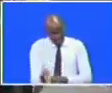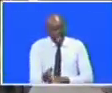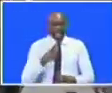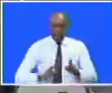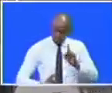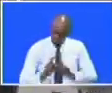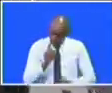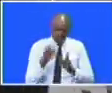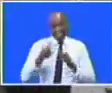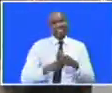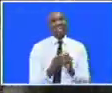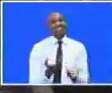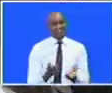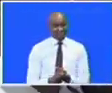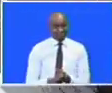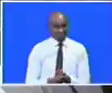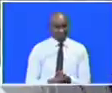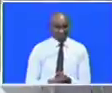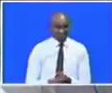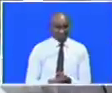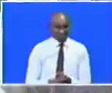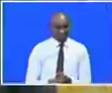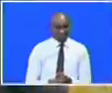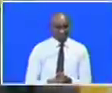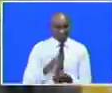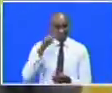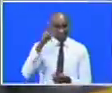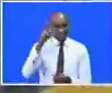the battle seems to have just started. Francis Ontomwa, KTN News.